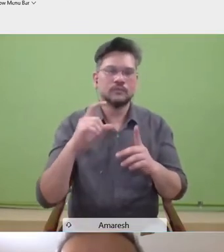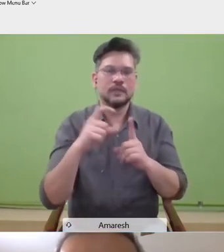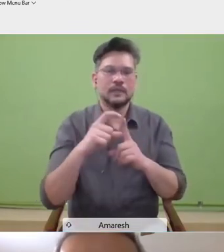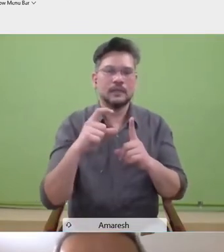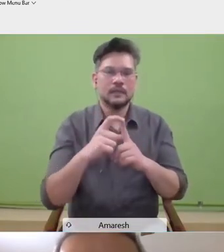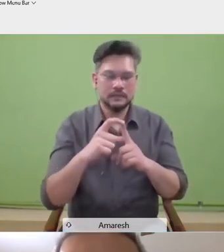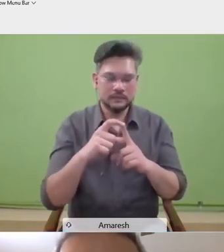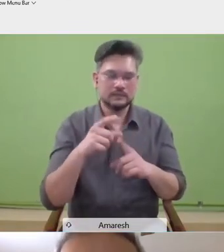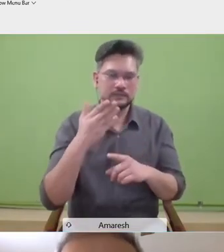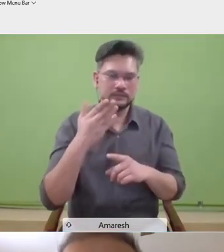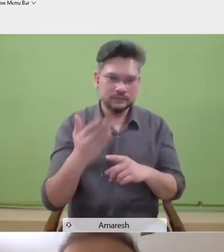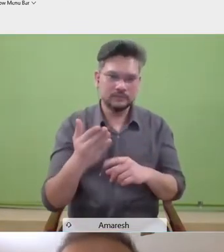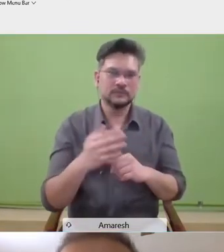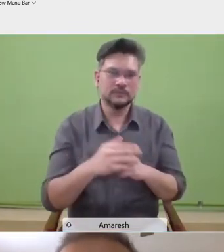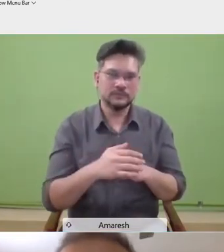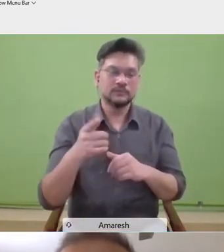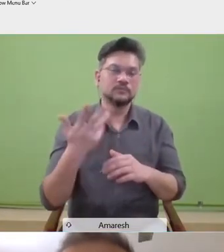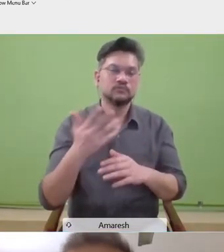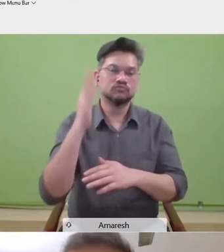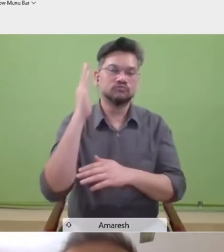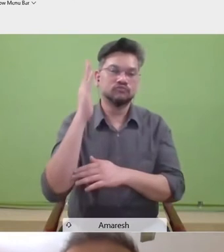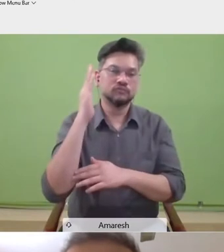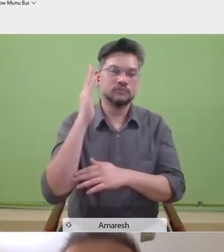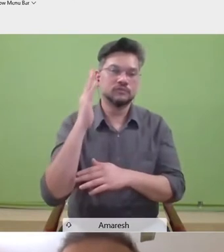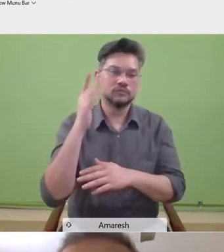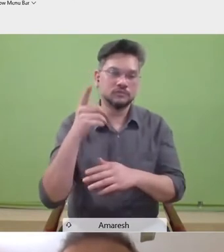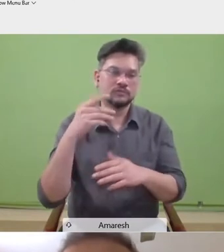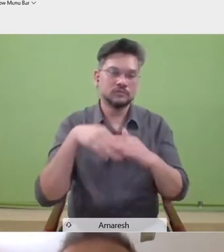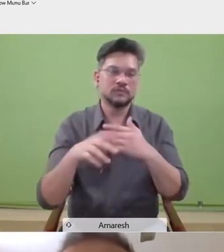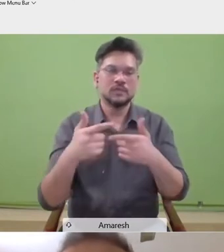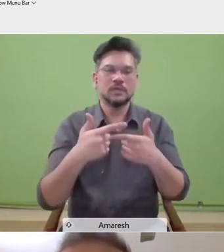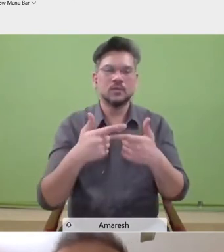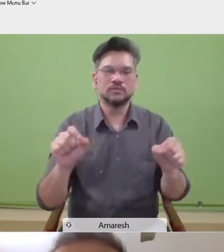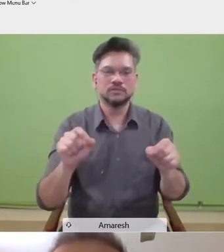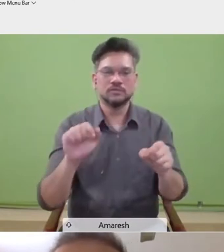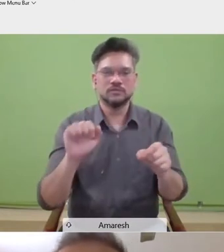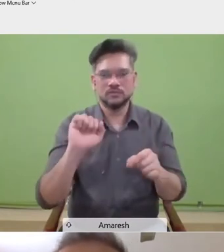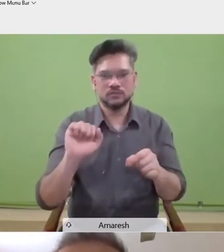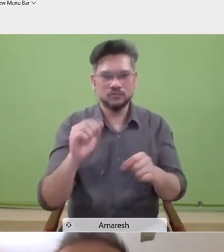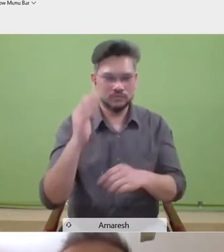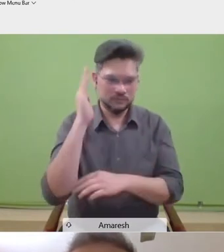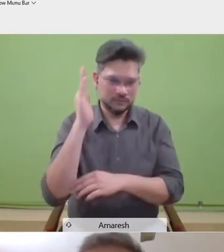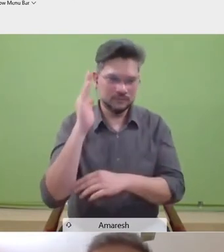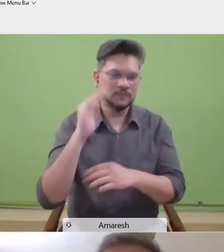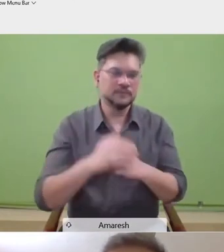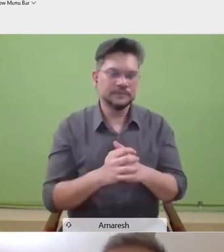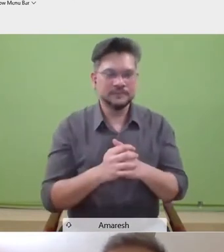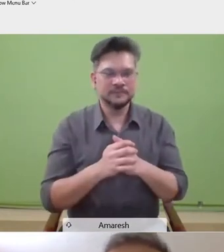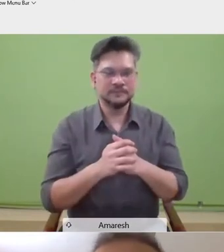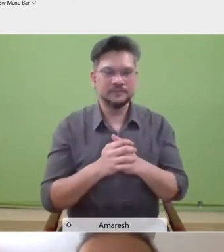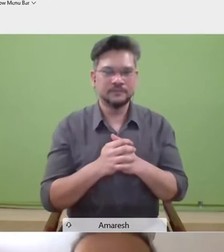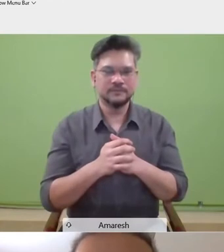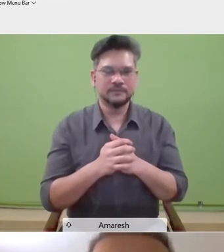uh is a professor of linguistics and you know um